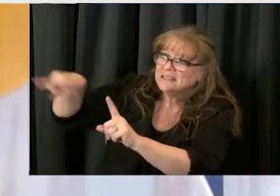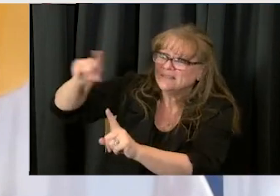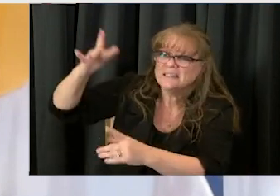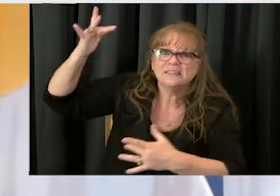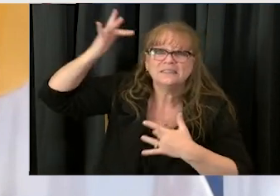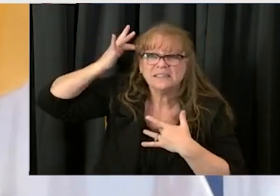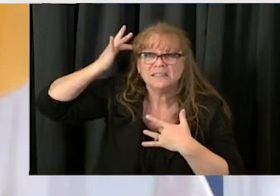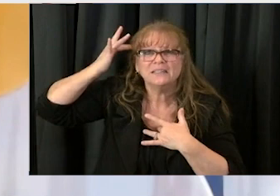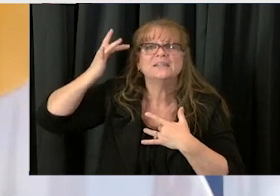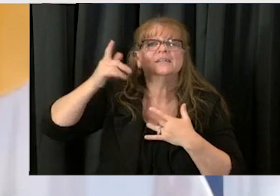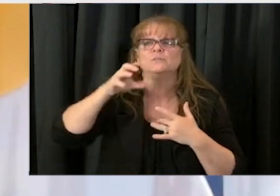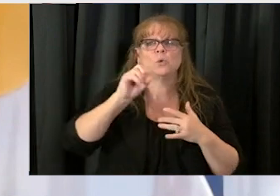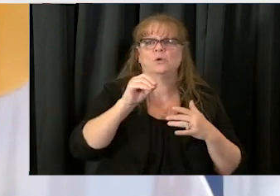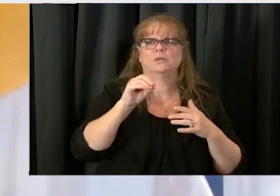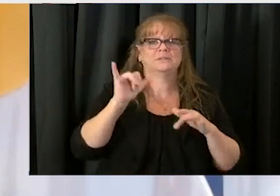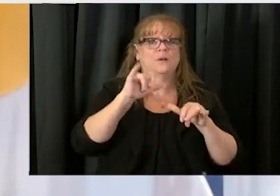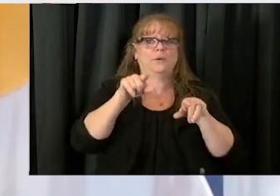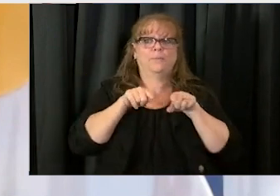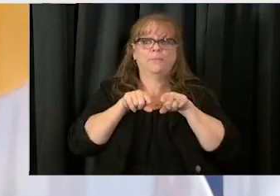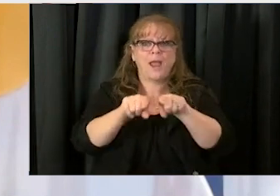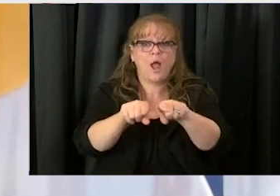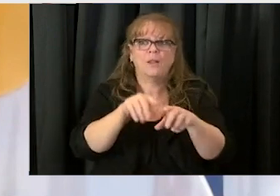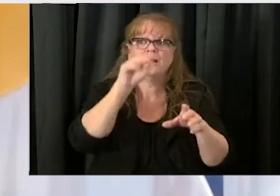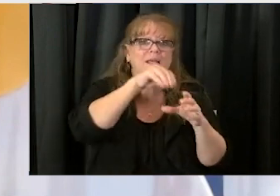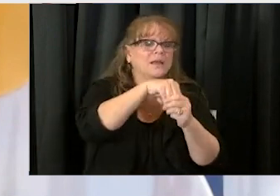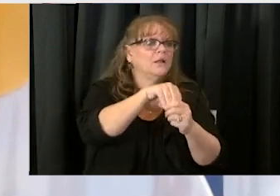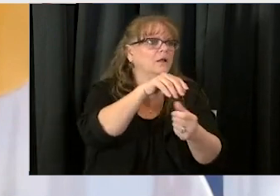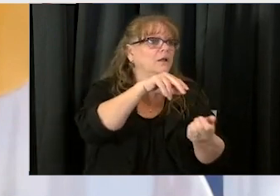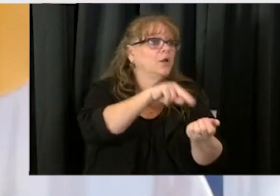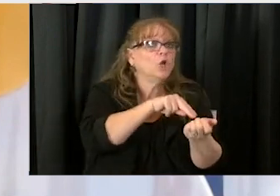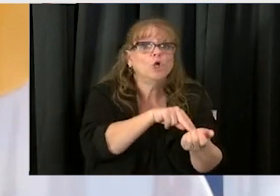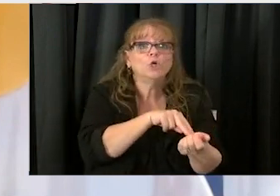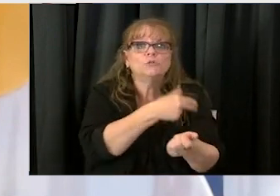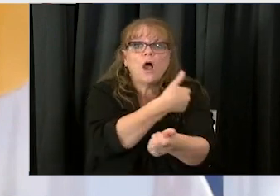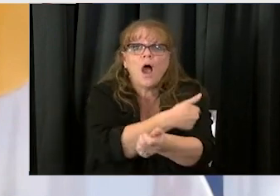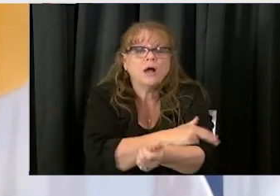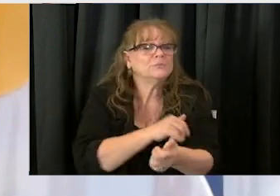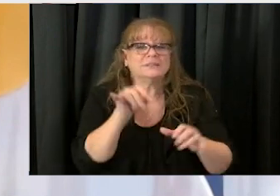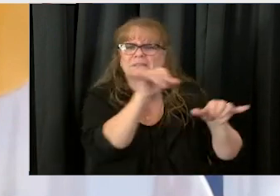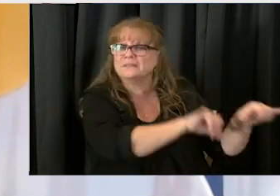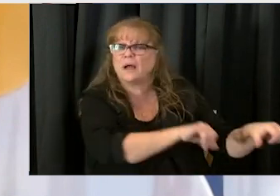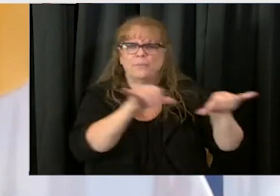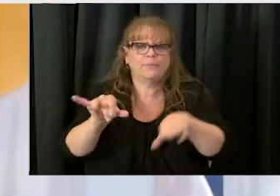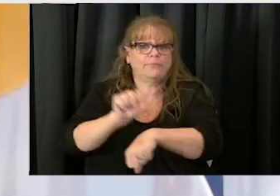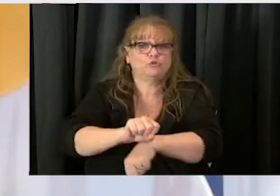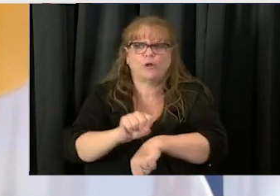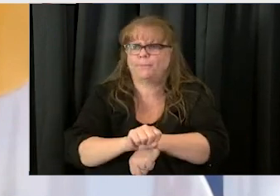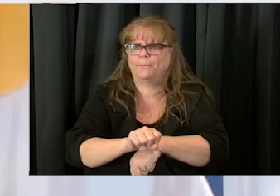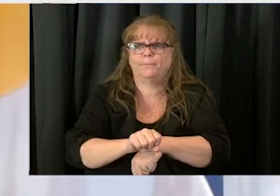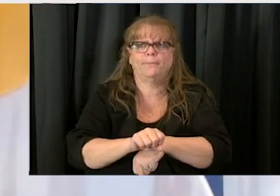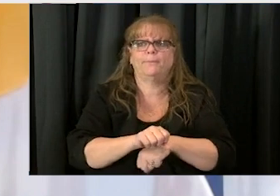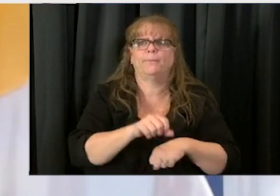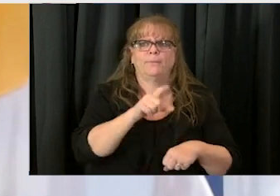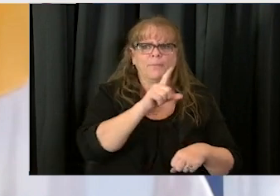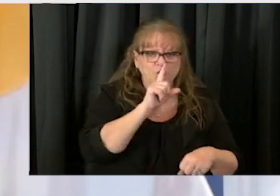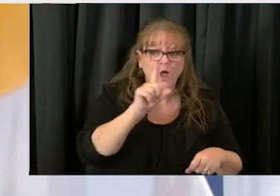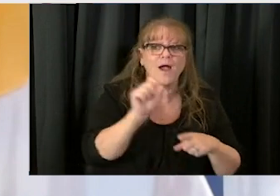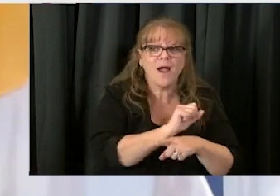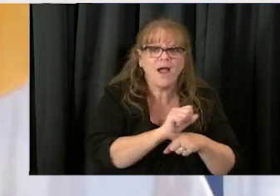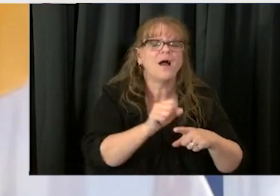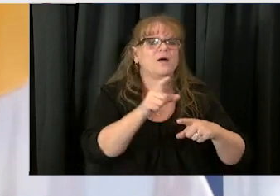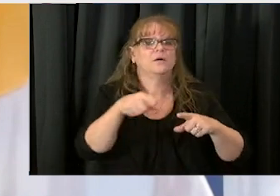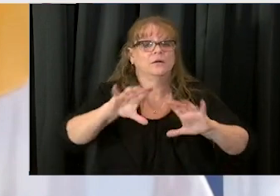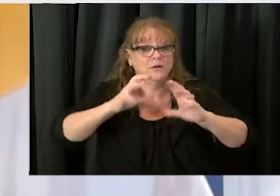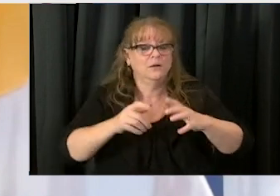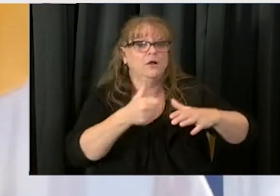rooms eligible under 1A. And I know that Centura is working with school districts to do that. UC Health and others